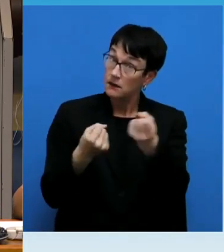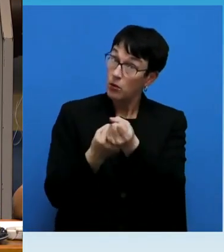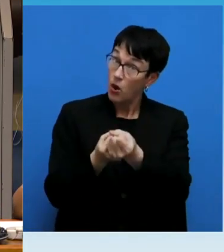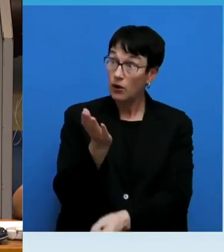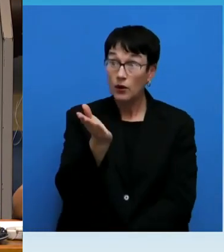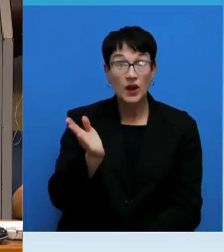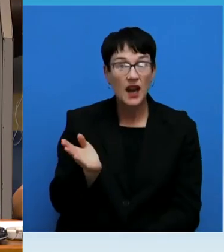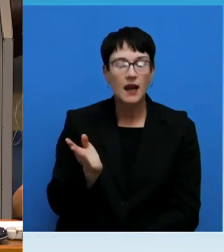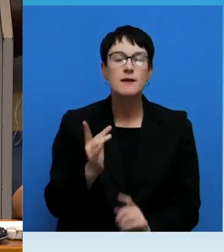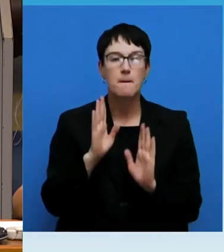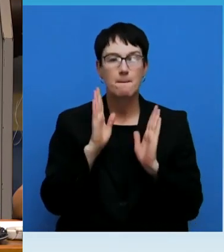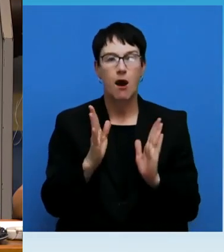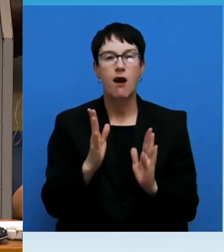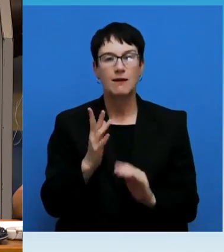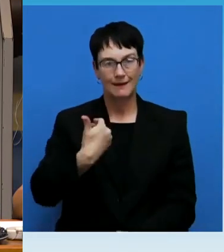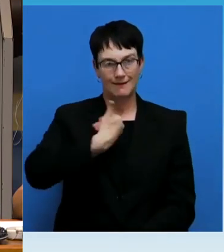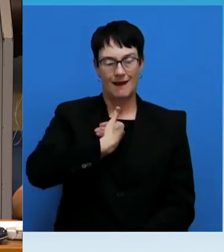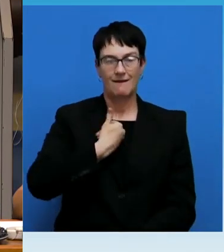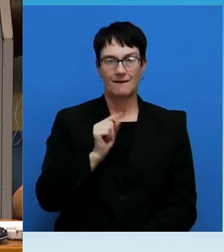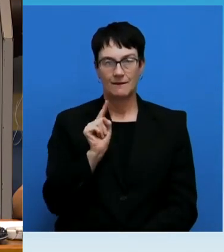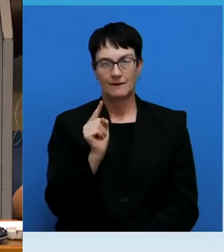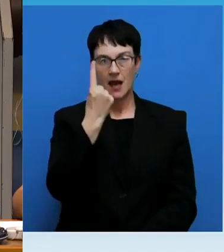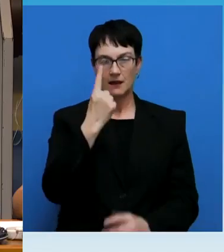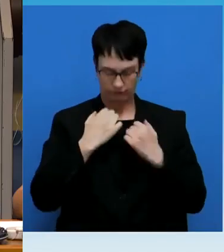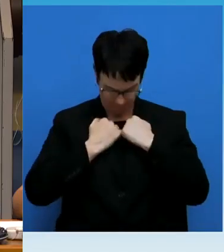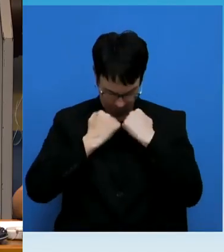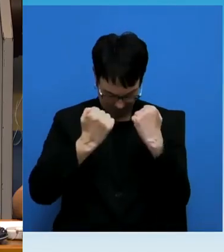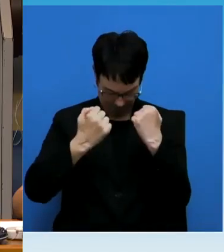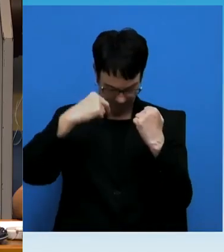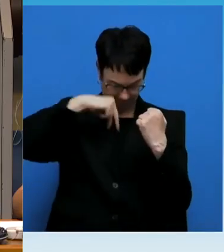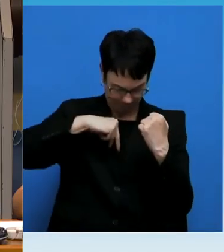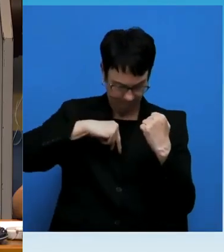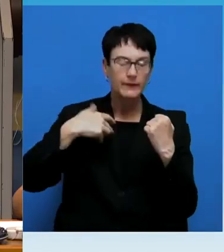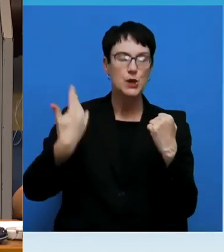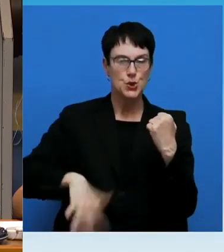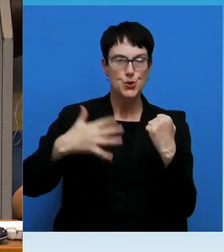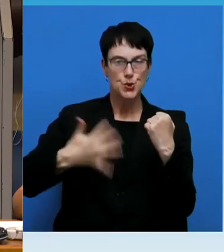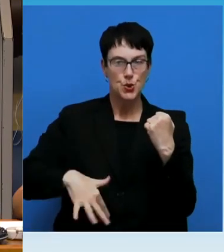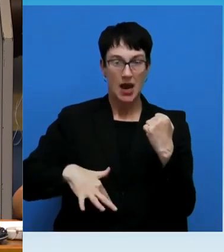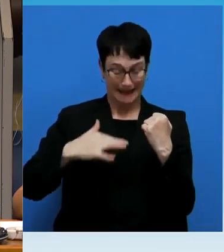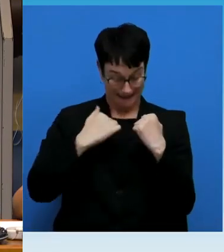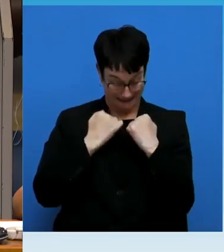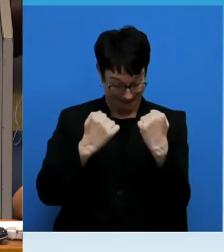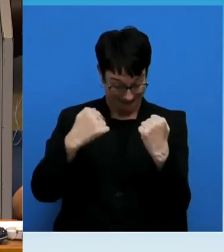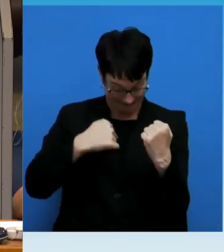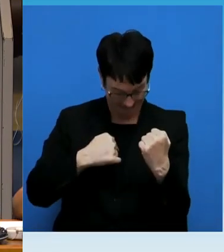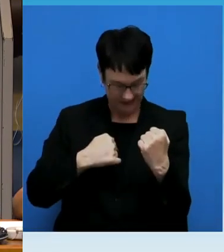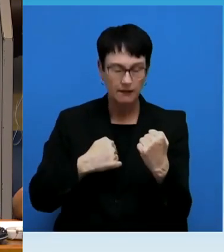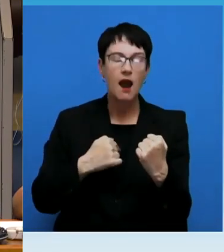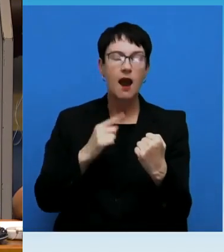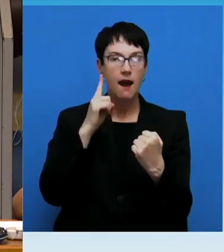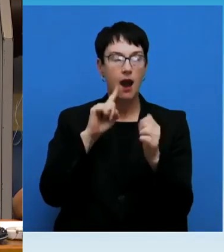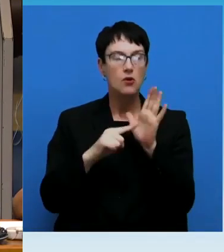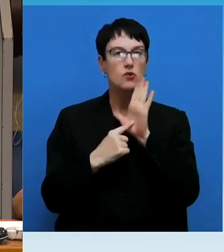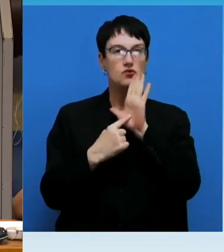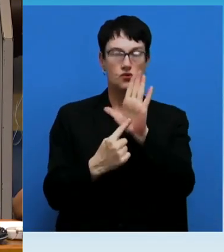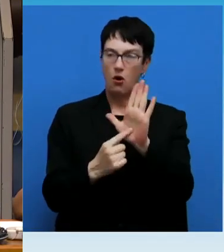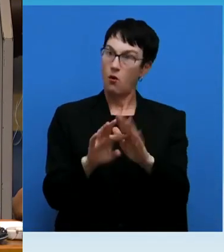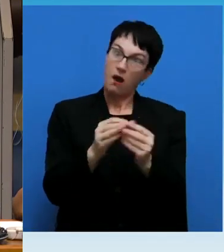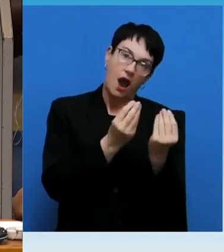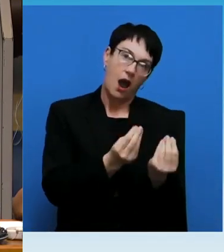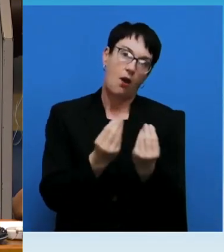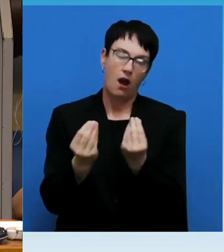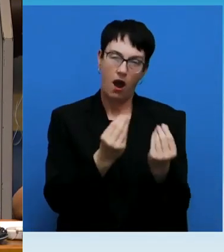inward and lead by example. And this is what we are trying. In 2019, the Secretary General launched our